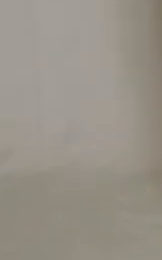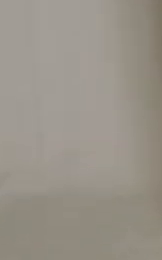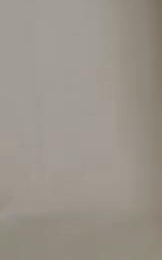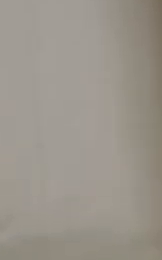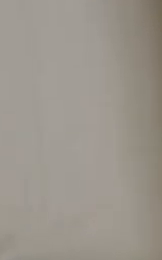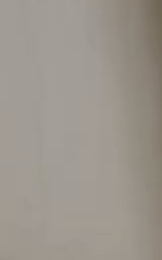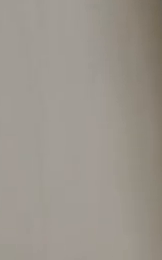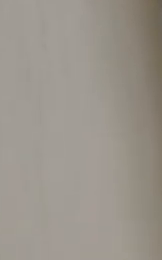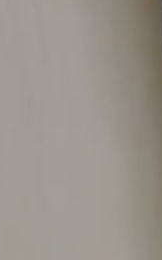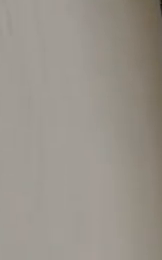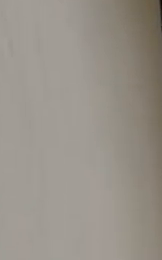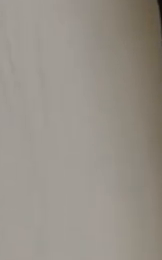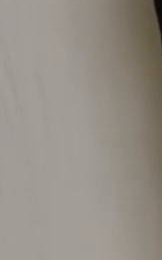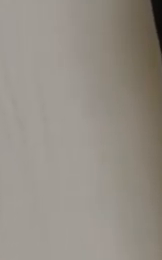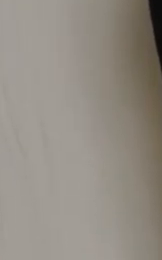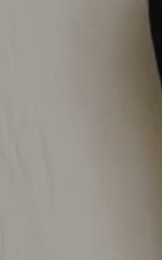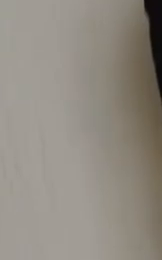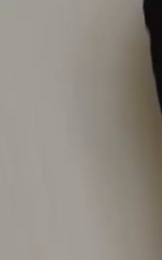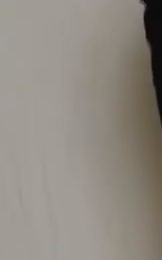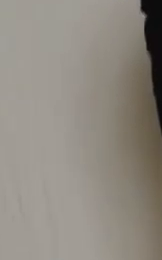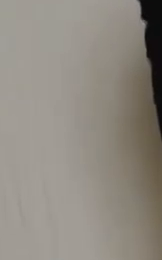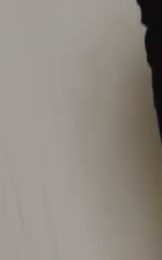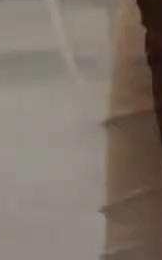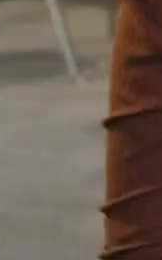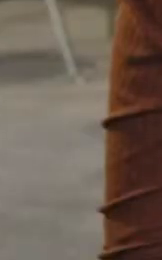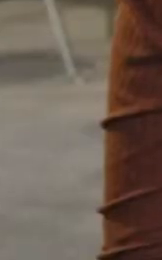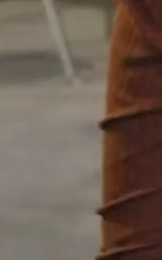can find them at